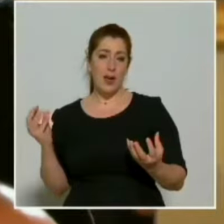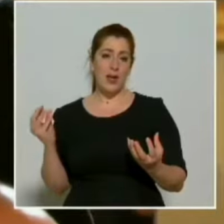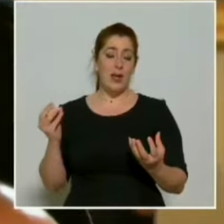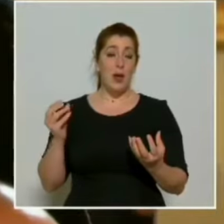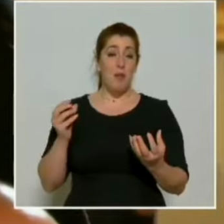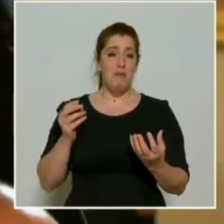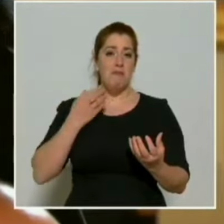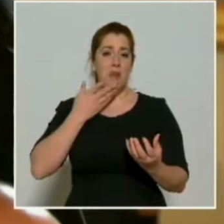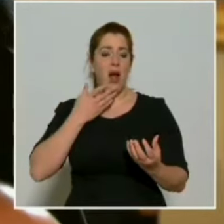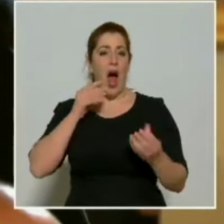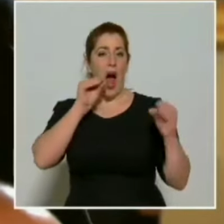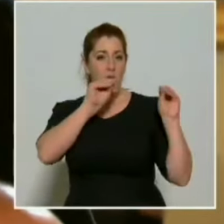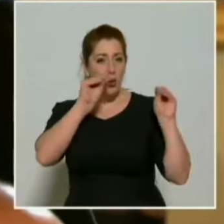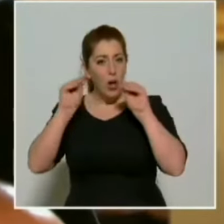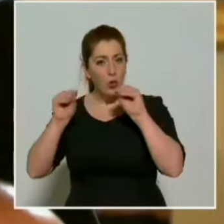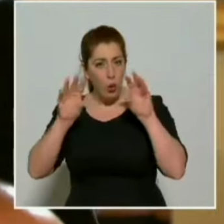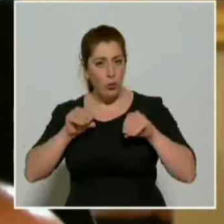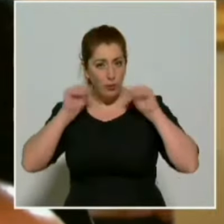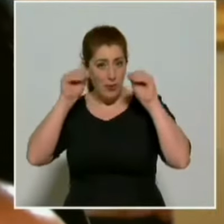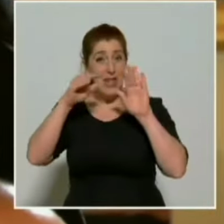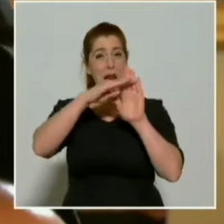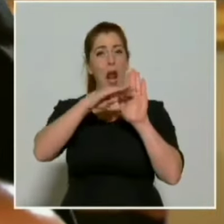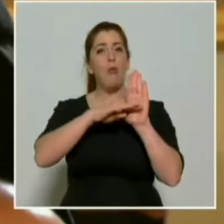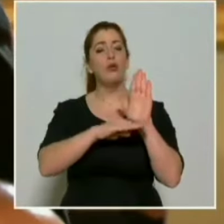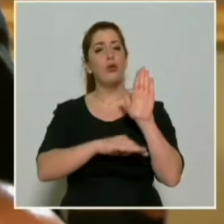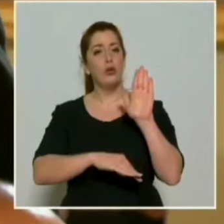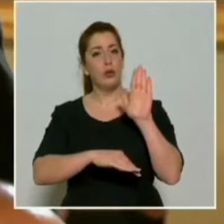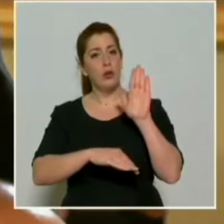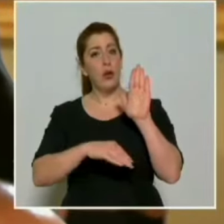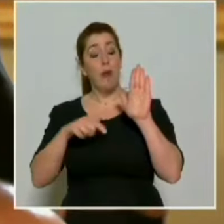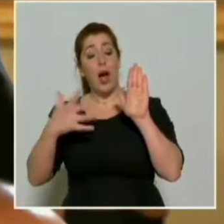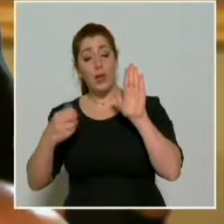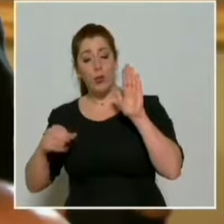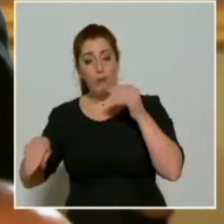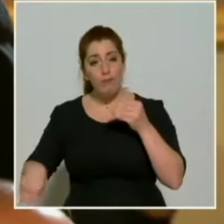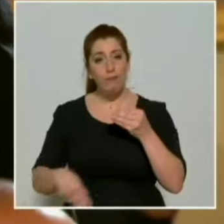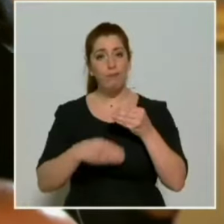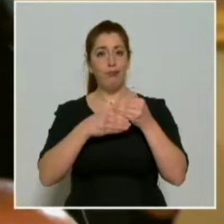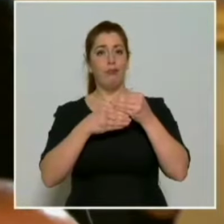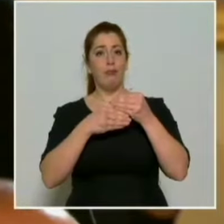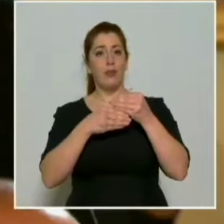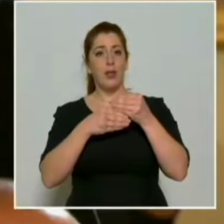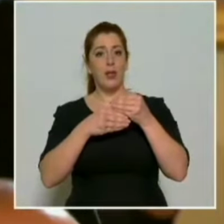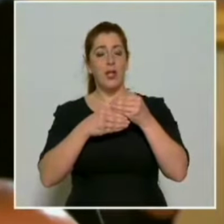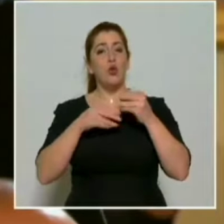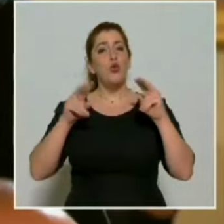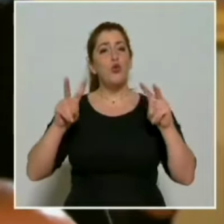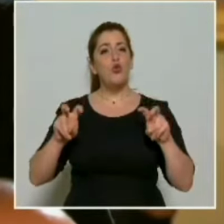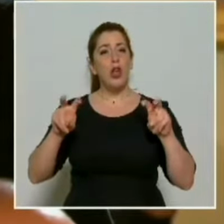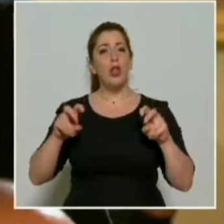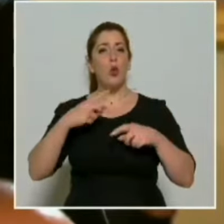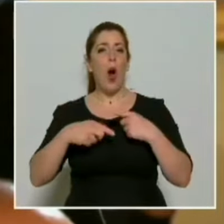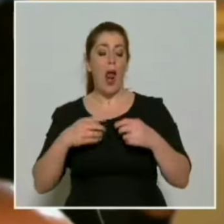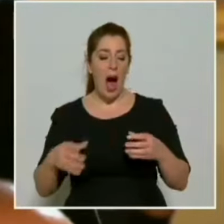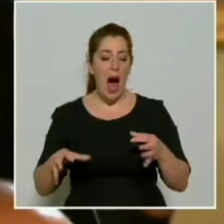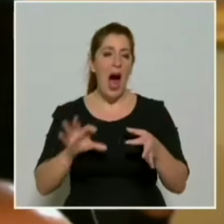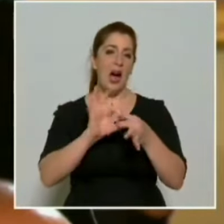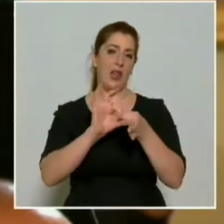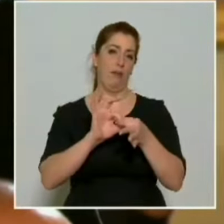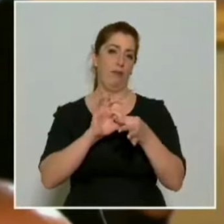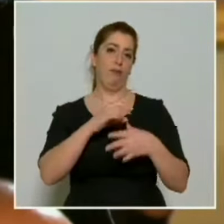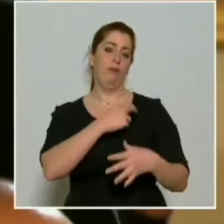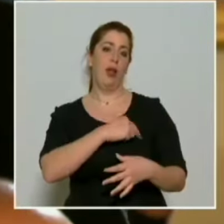nazzjonali u affarijiet li huma taġġid komuni. U dawk għandhom biex ikunu